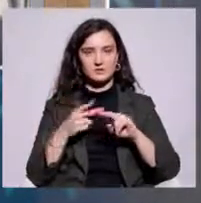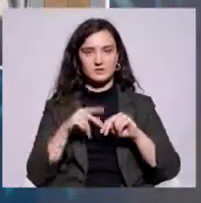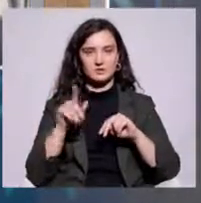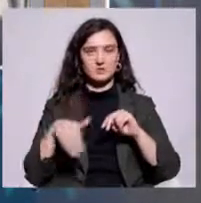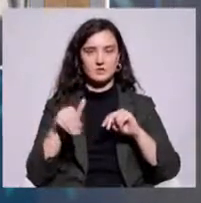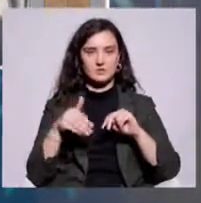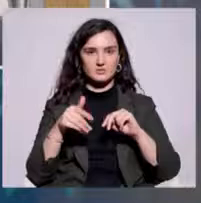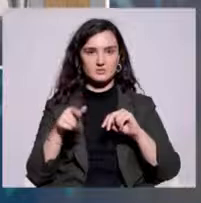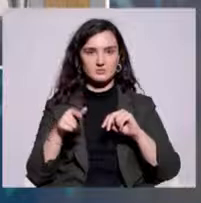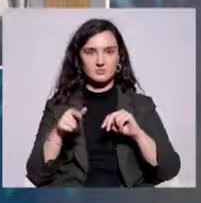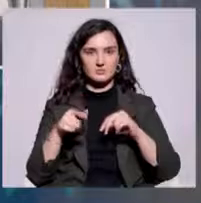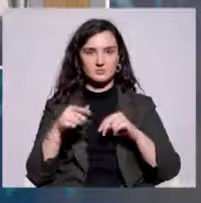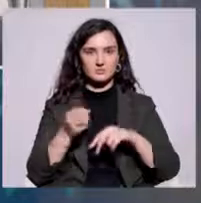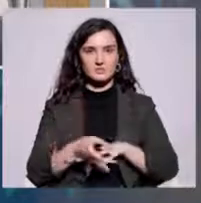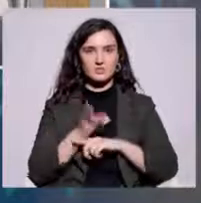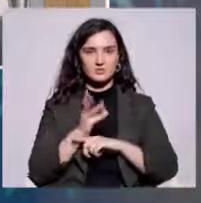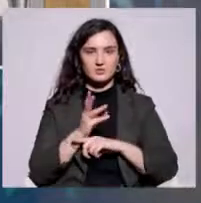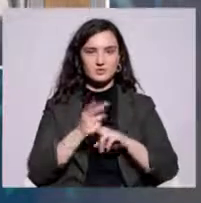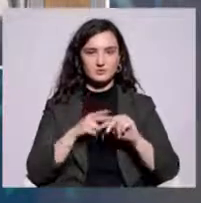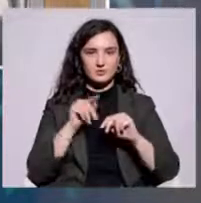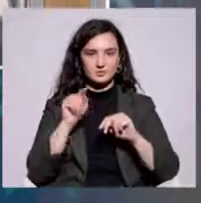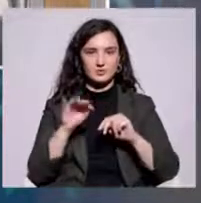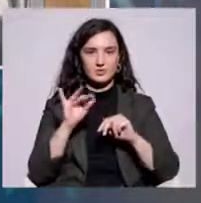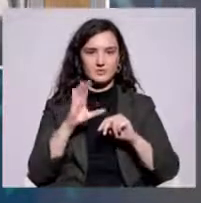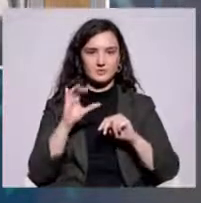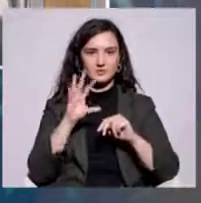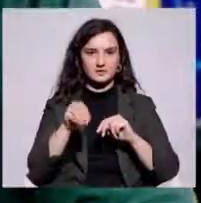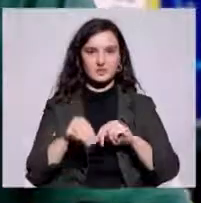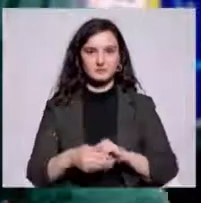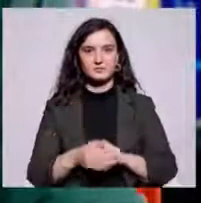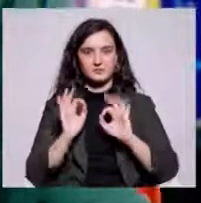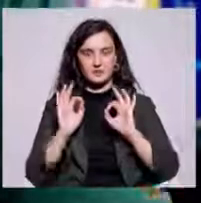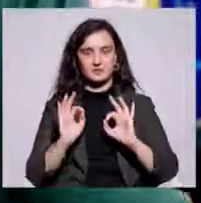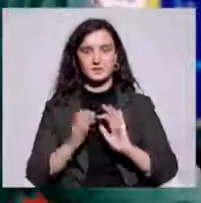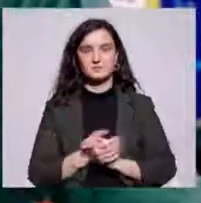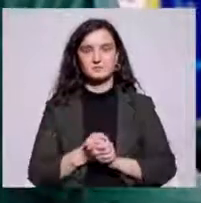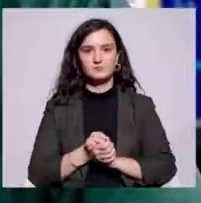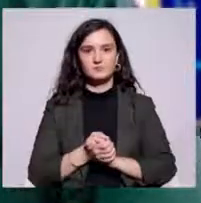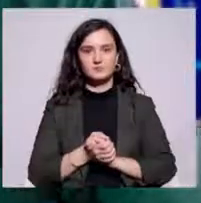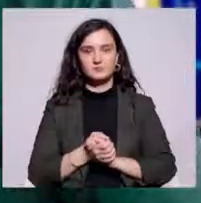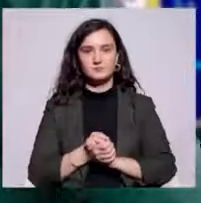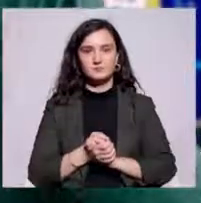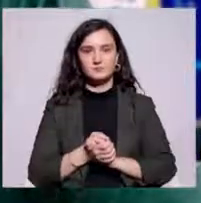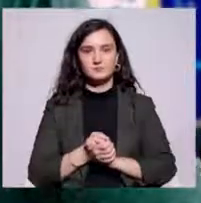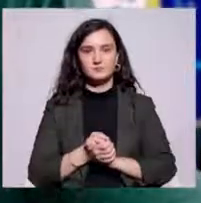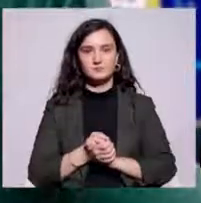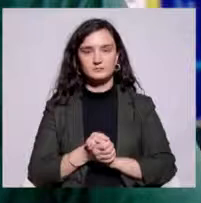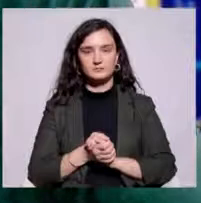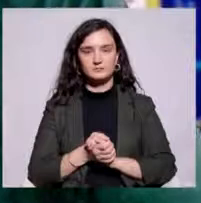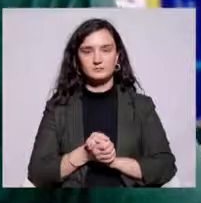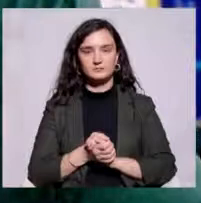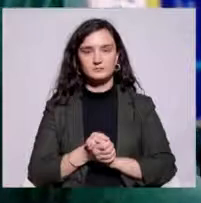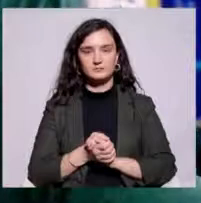there is not a projector in the office. Right. And for 5, Helen,